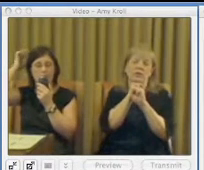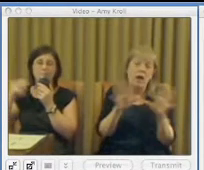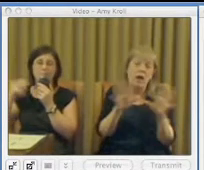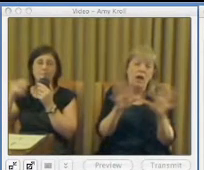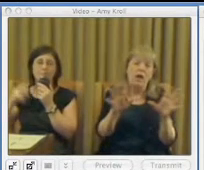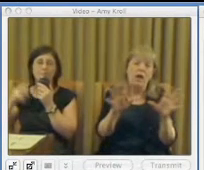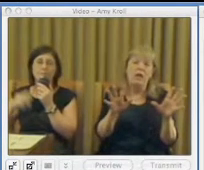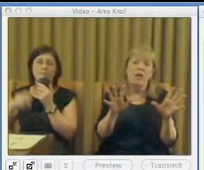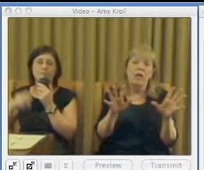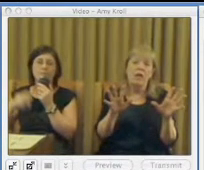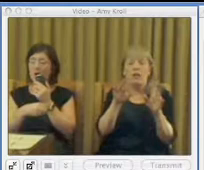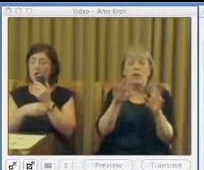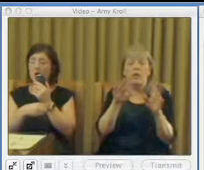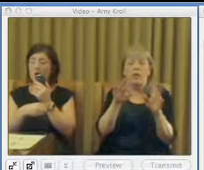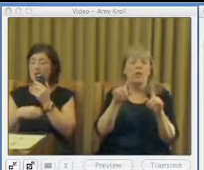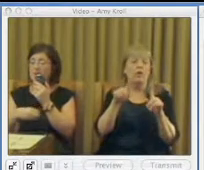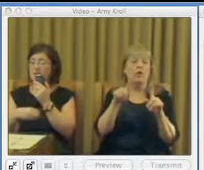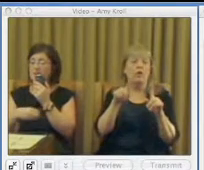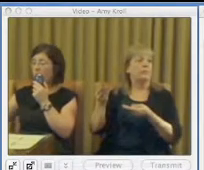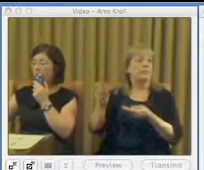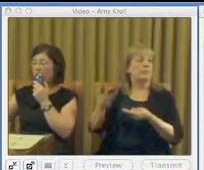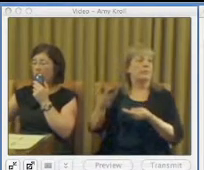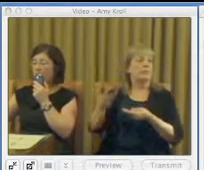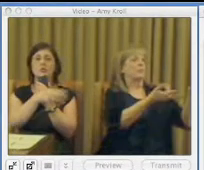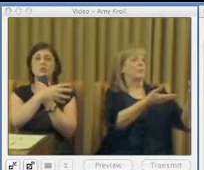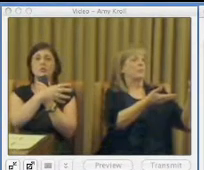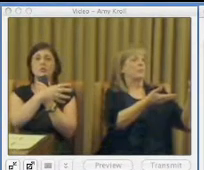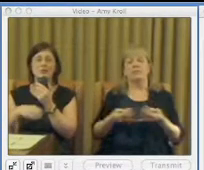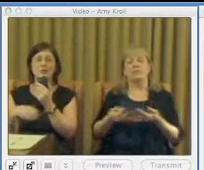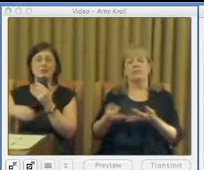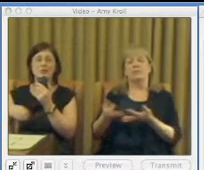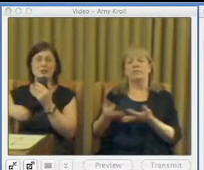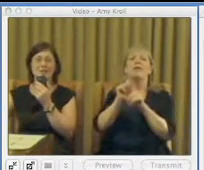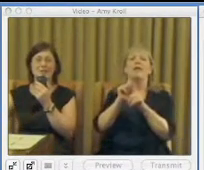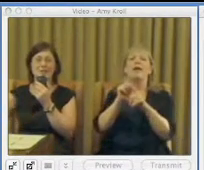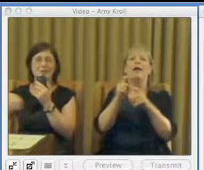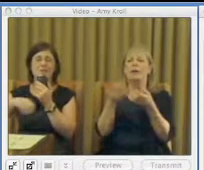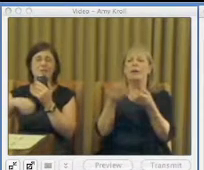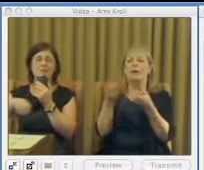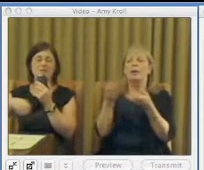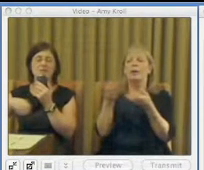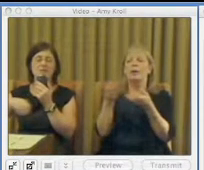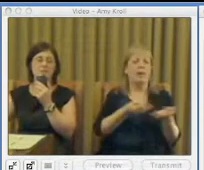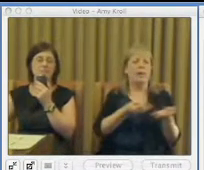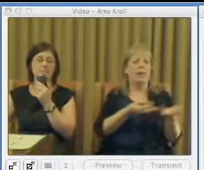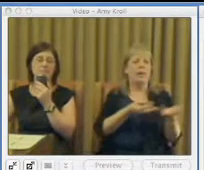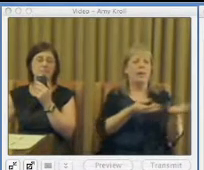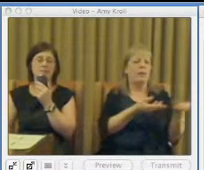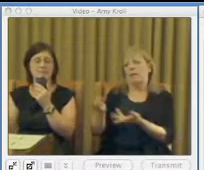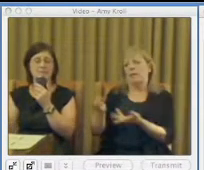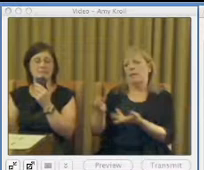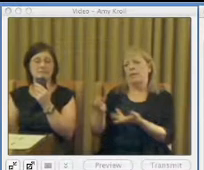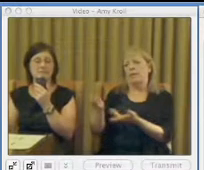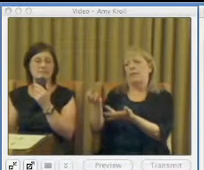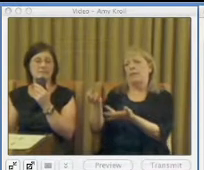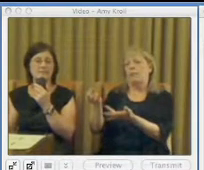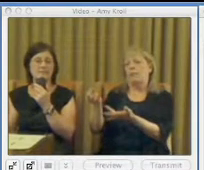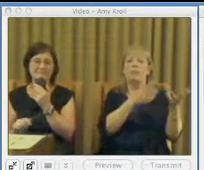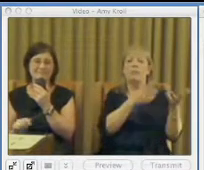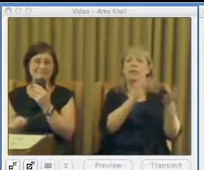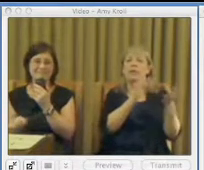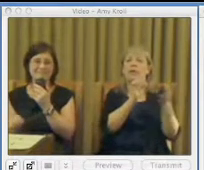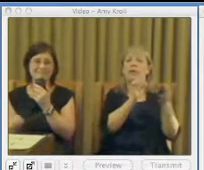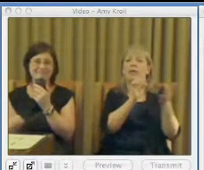none involvement, and the message just passes through us like an electrical charge from person A to person B, and